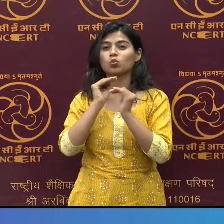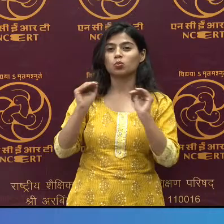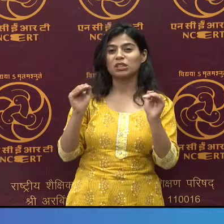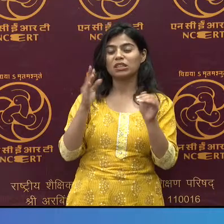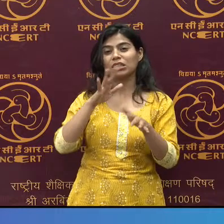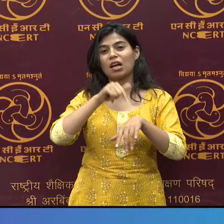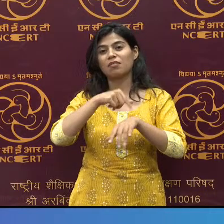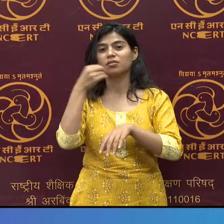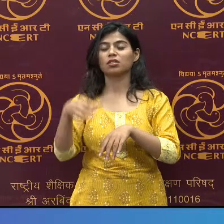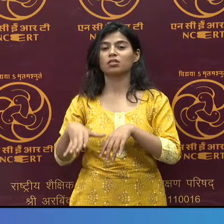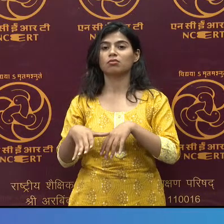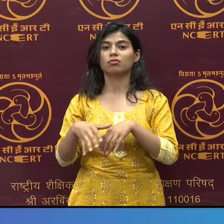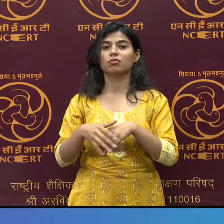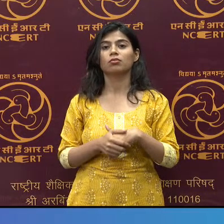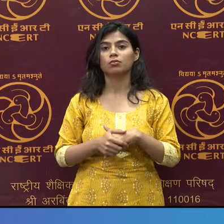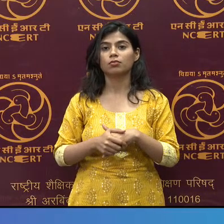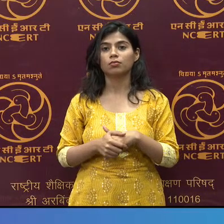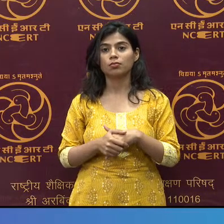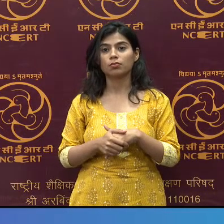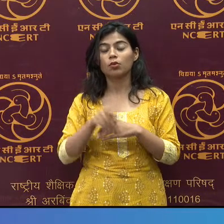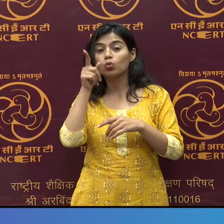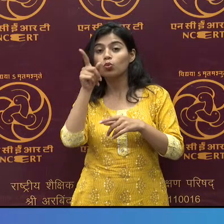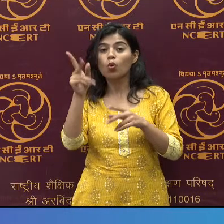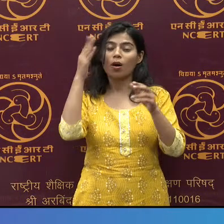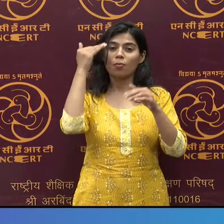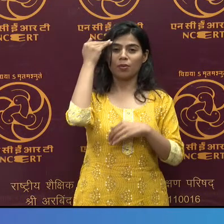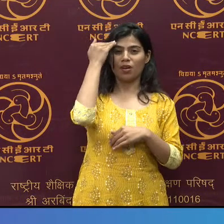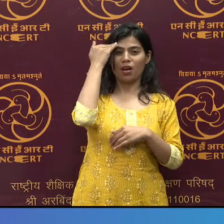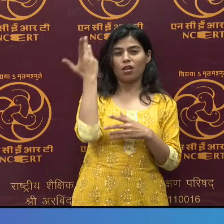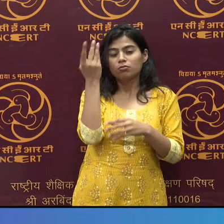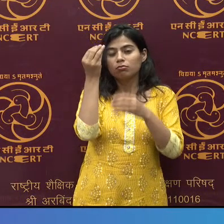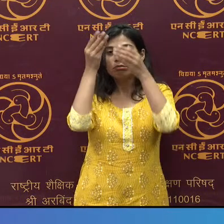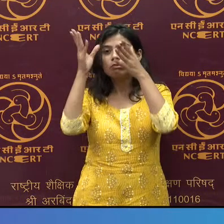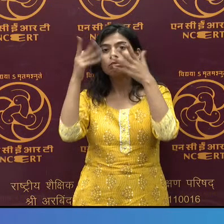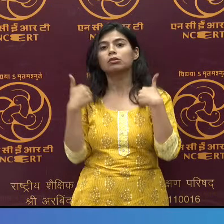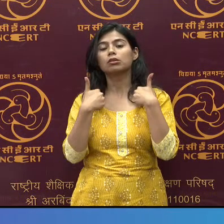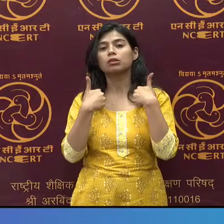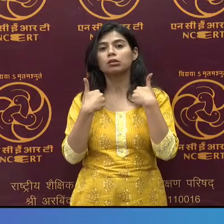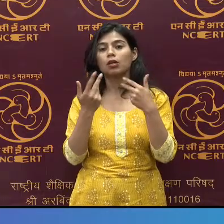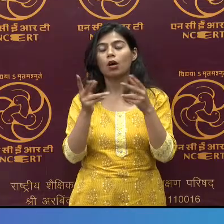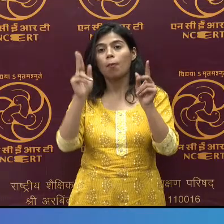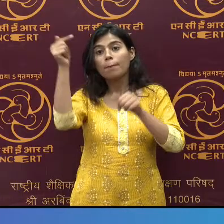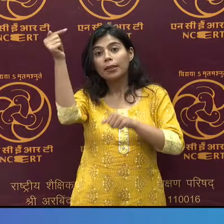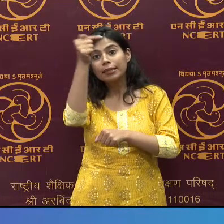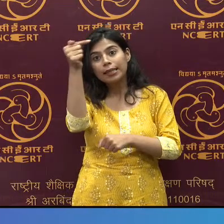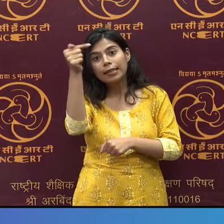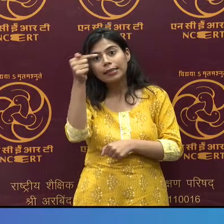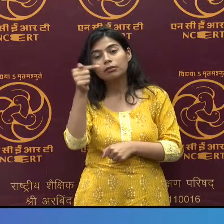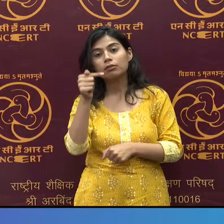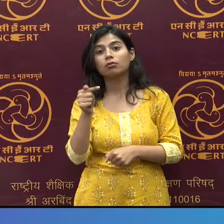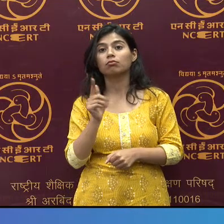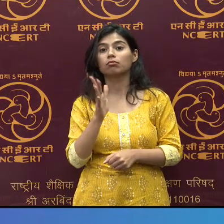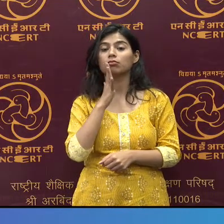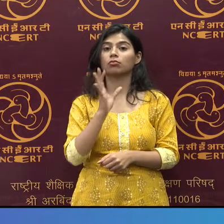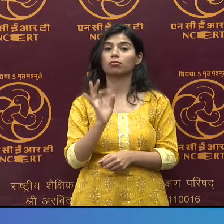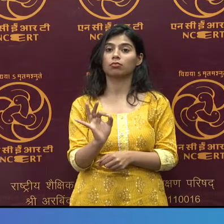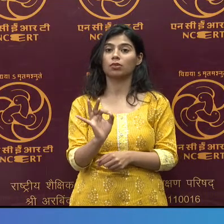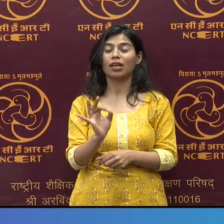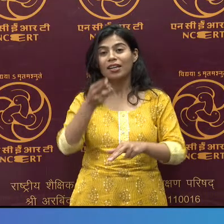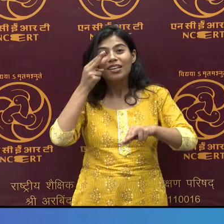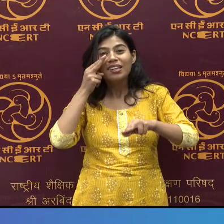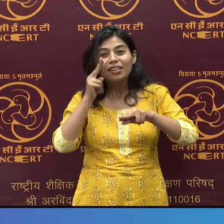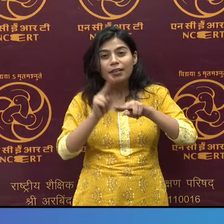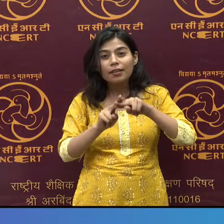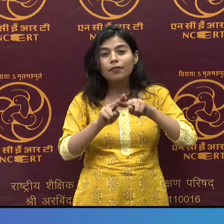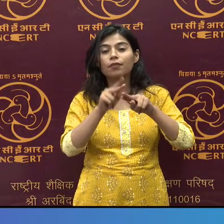the article or what we have to write. So we have to just mention the negative points of the